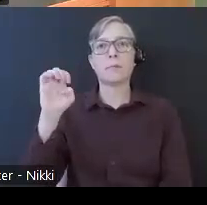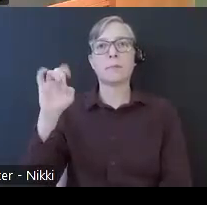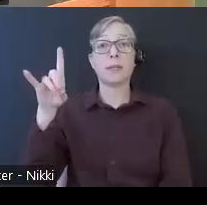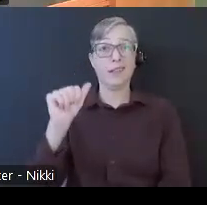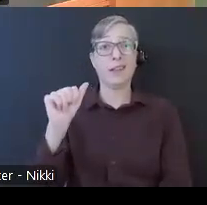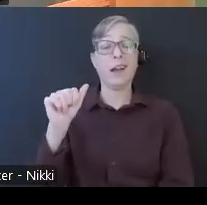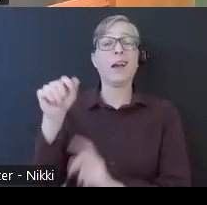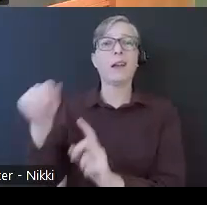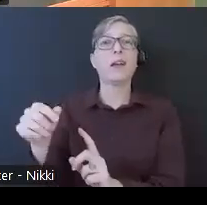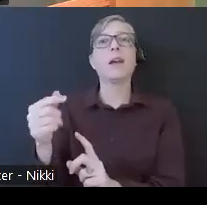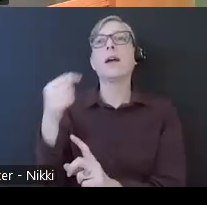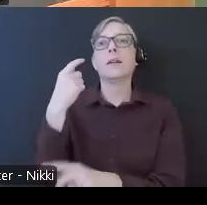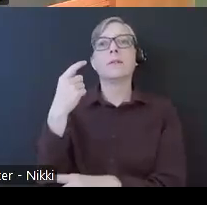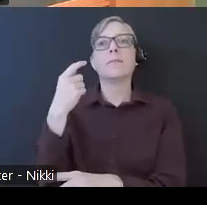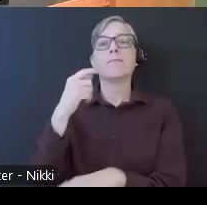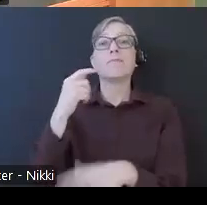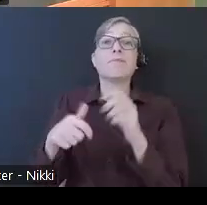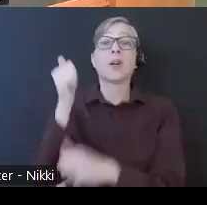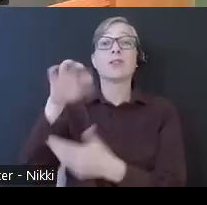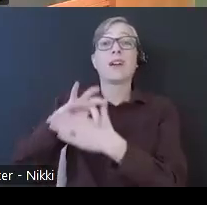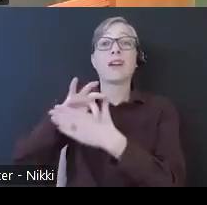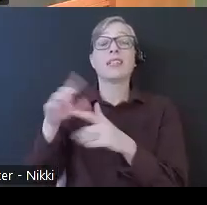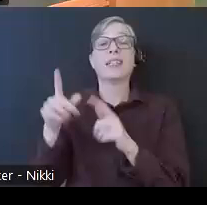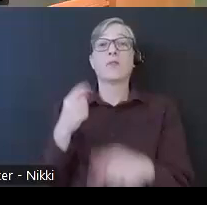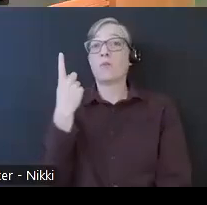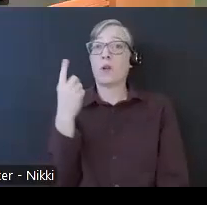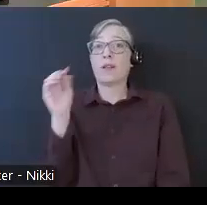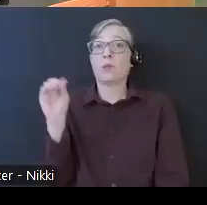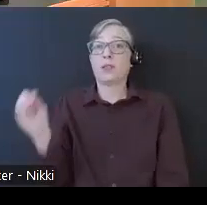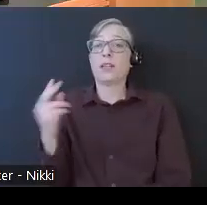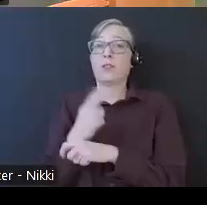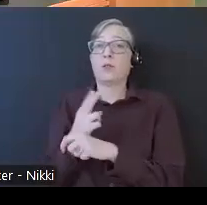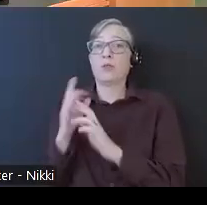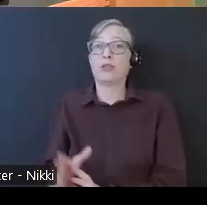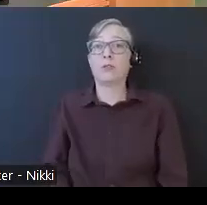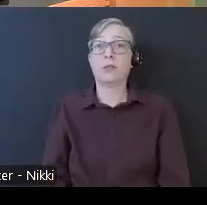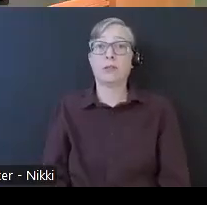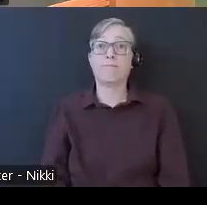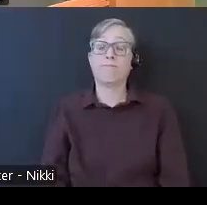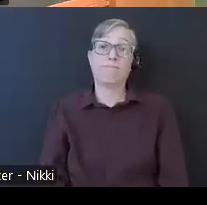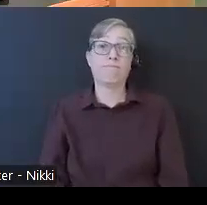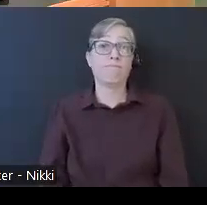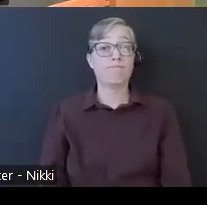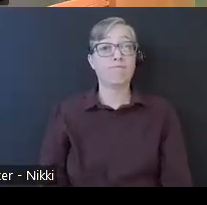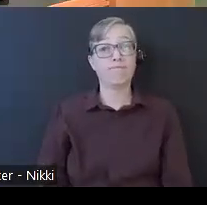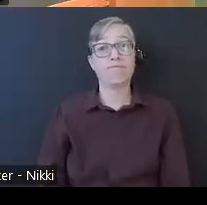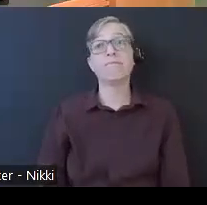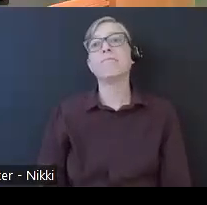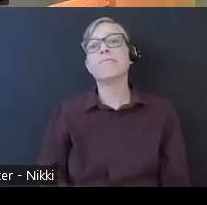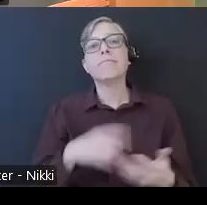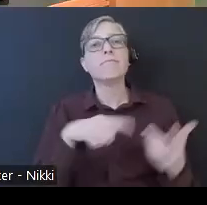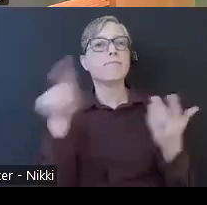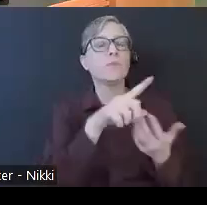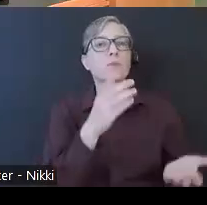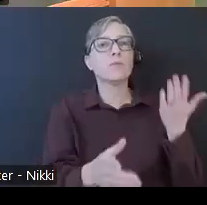follow things on, you know, Instagram or whatever is your preferred, you'll see you may have tons of followers or whatever,